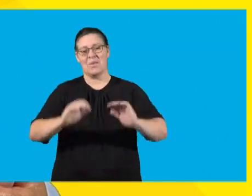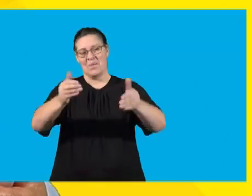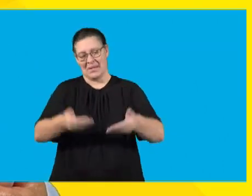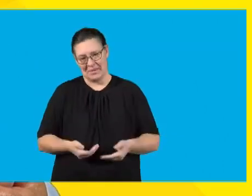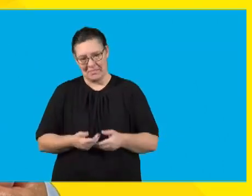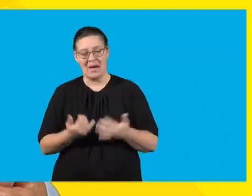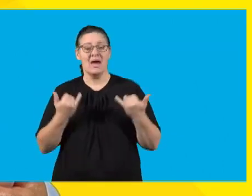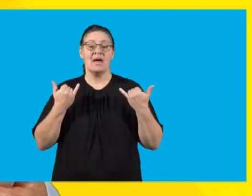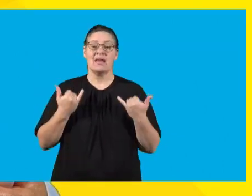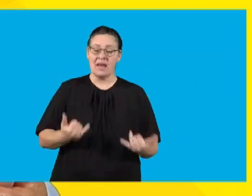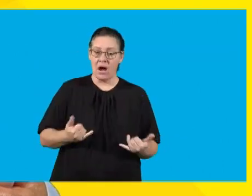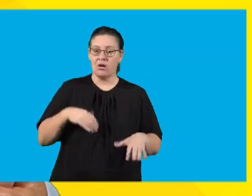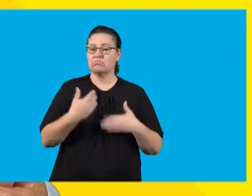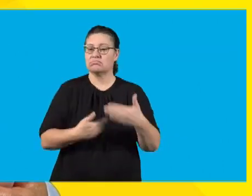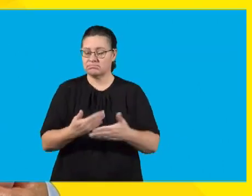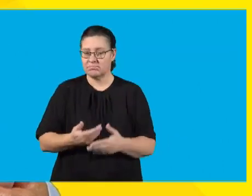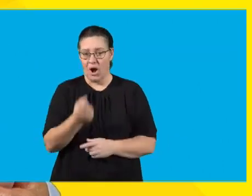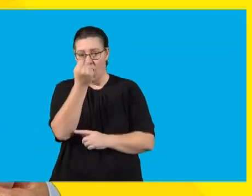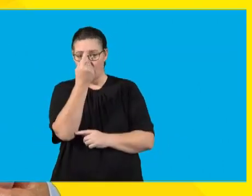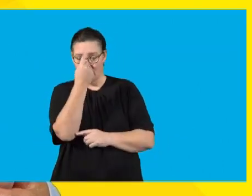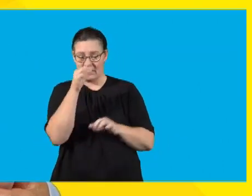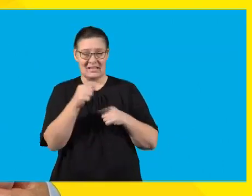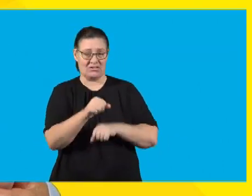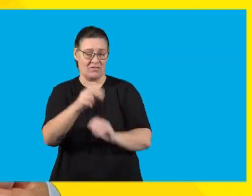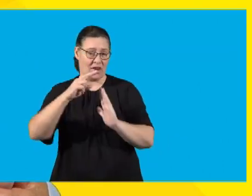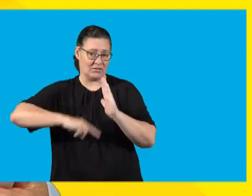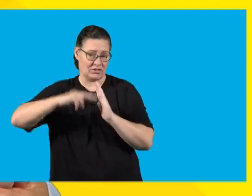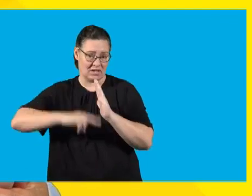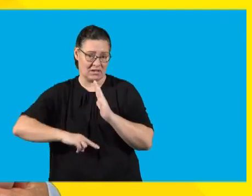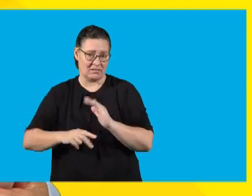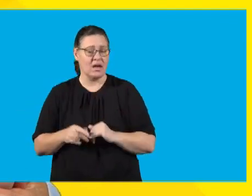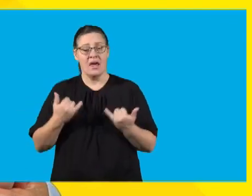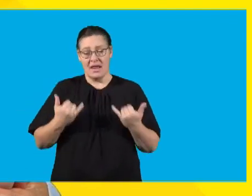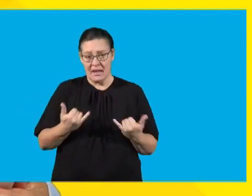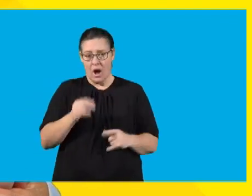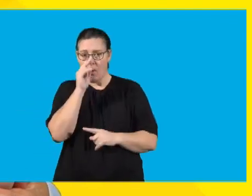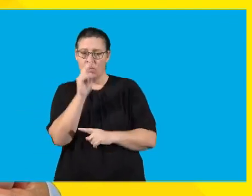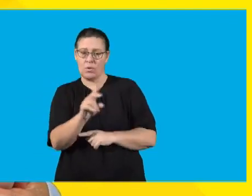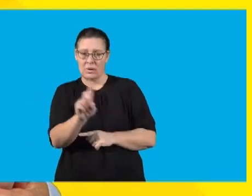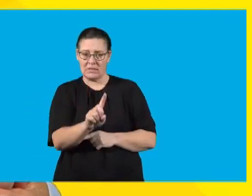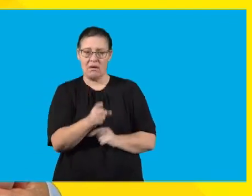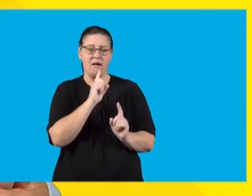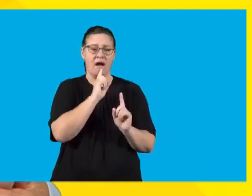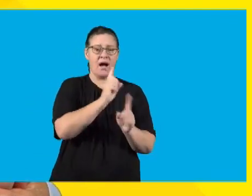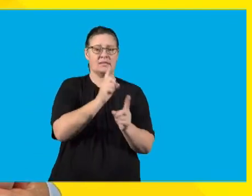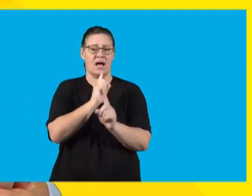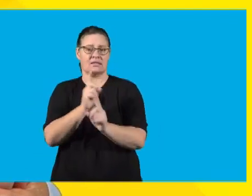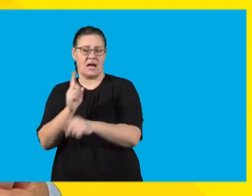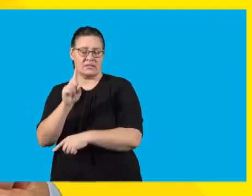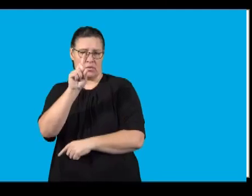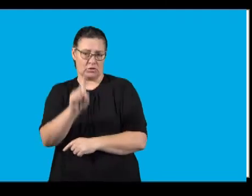Learners, welcome back from your ad break. We will now be going on to our comprehension strategies for literature, and this time we're looking